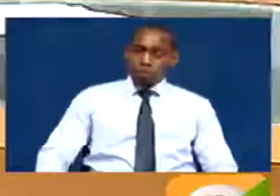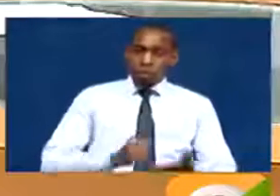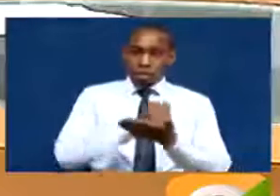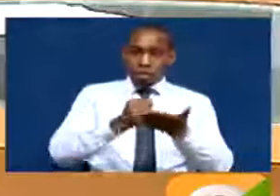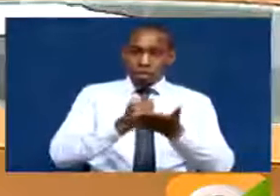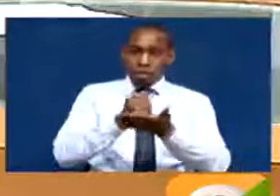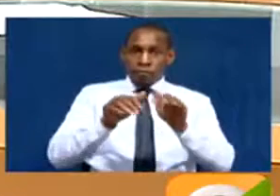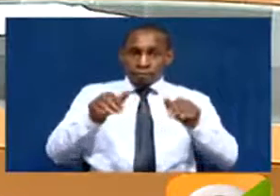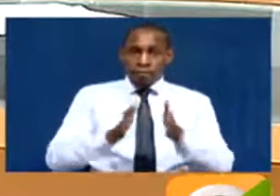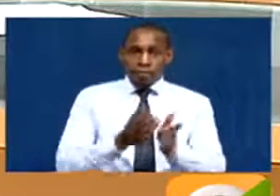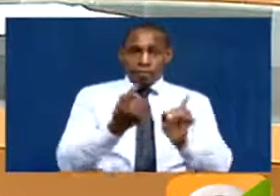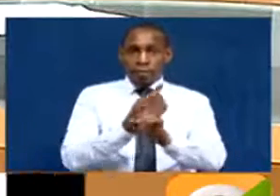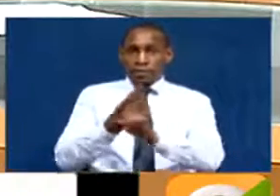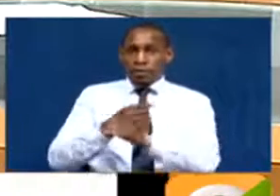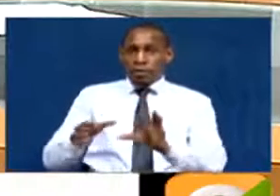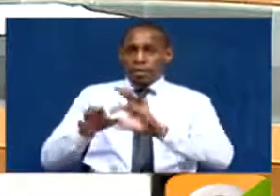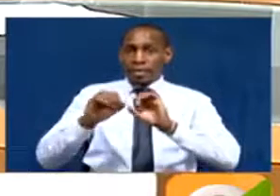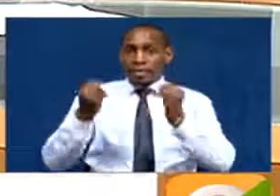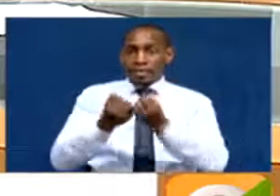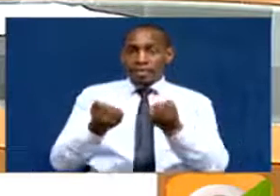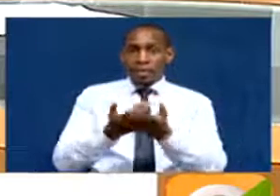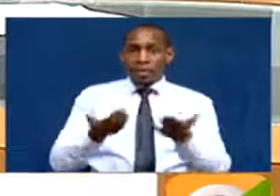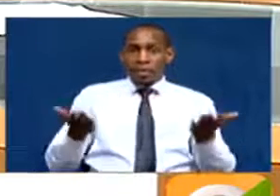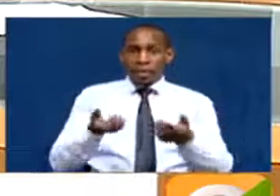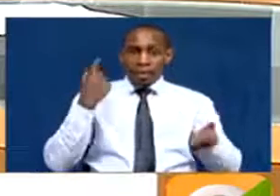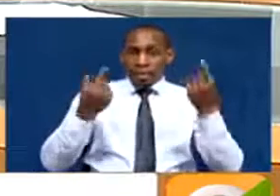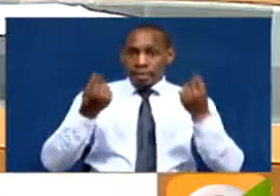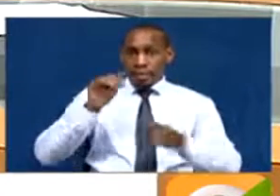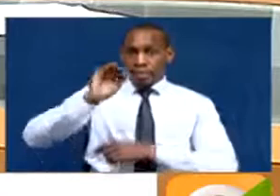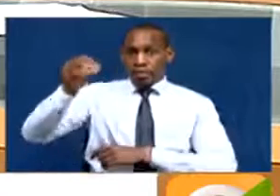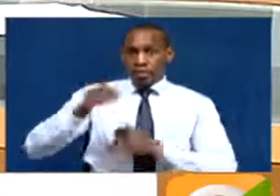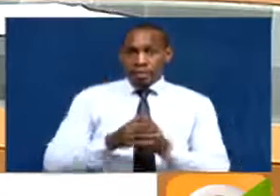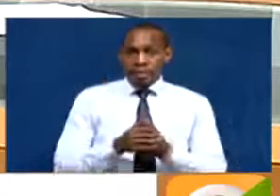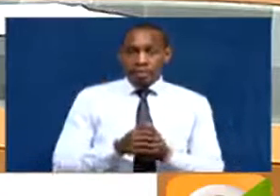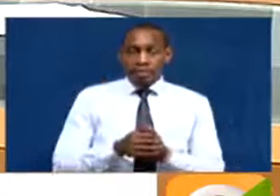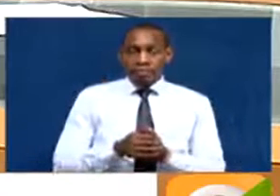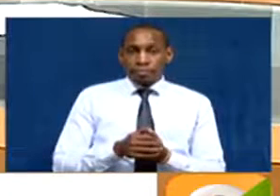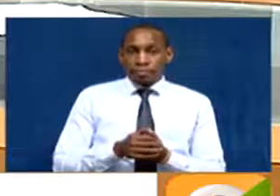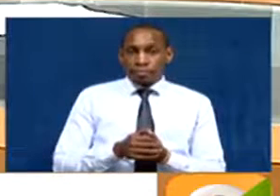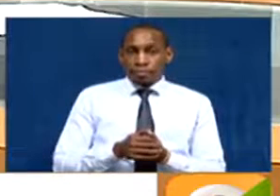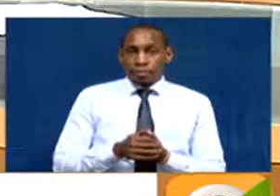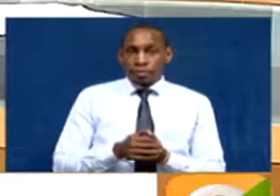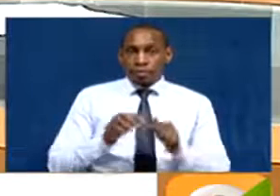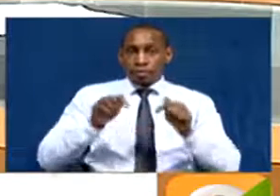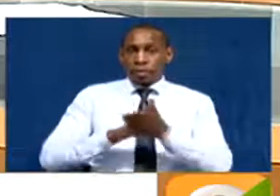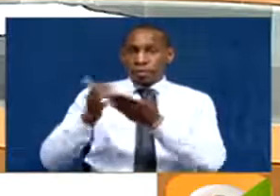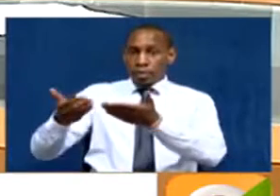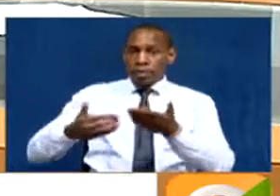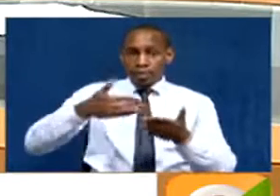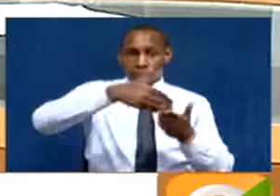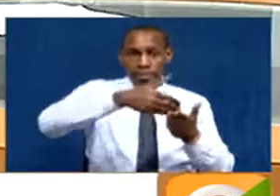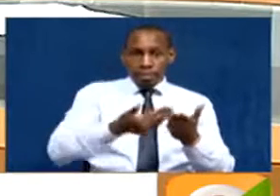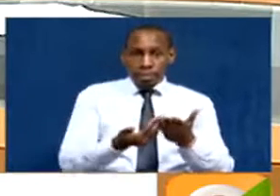Coffee farmers drawn from different cooperative societies in Kipkelion in Kericho County under the Kipkelion Coffee Mill today received a